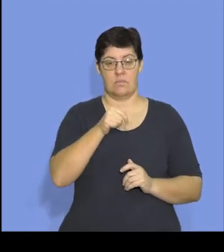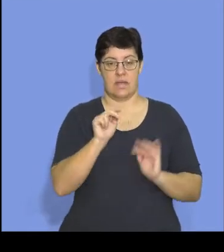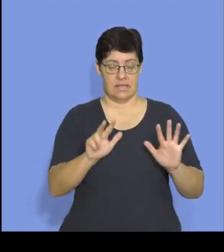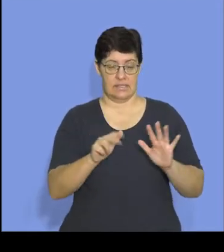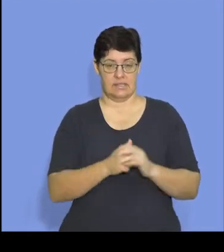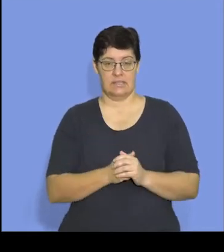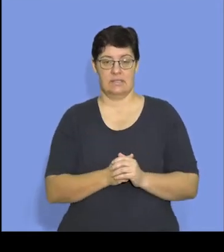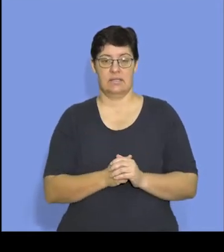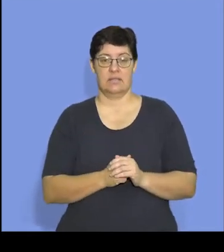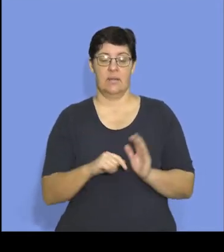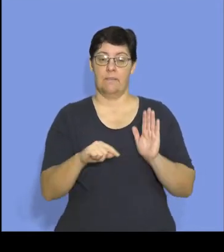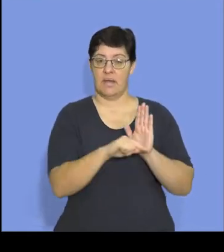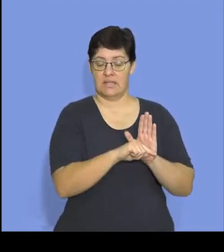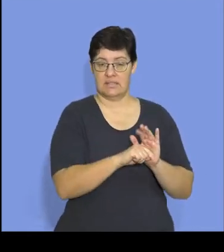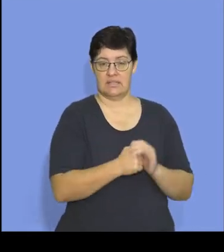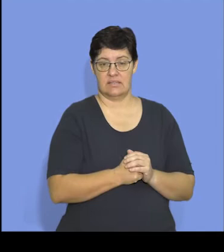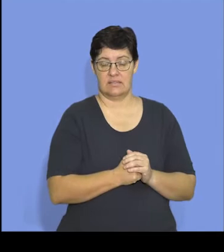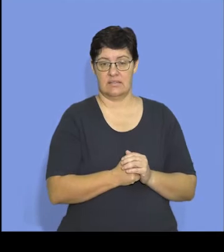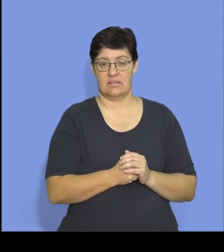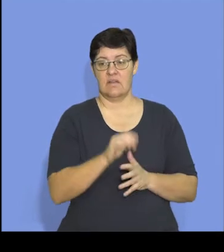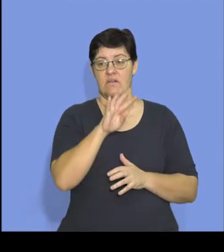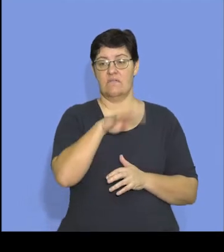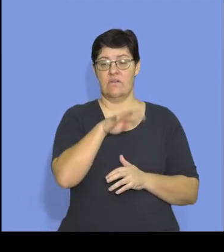9,8, minus